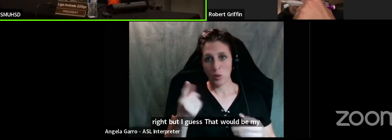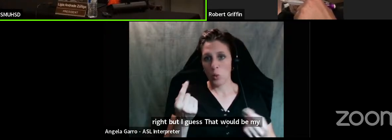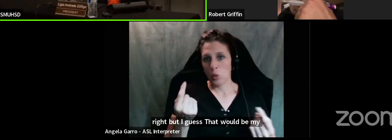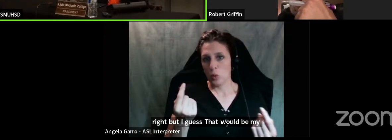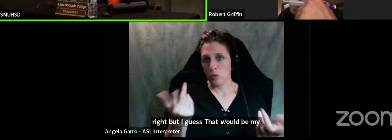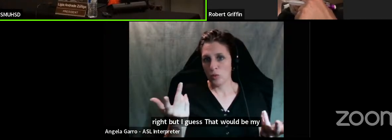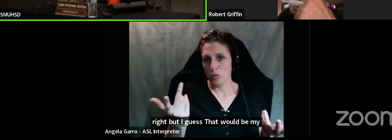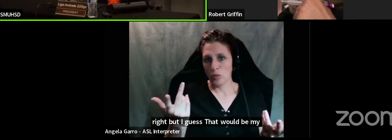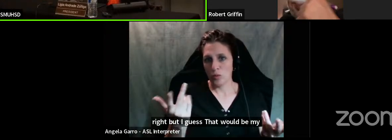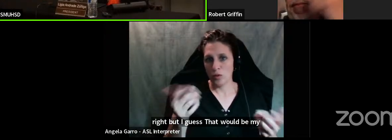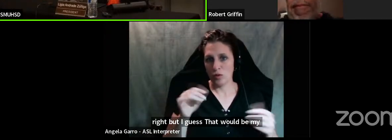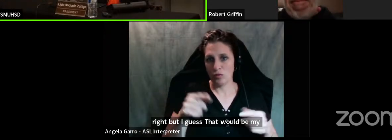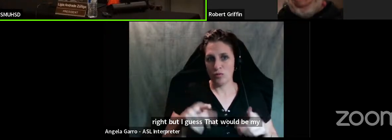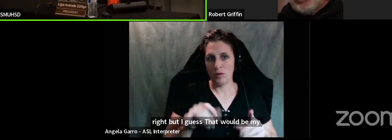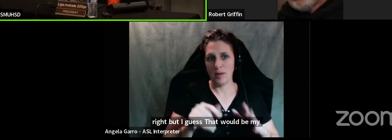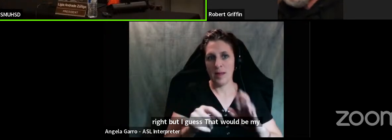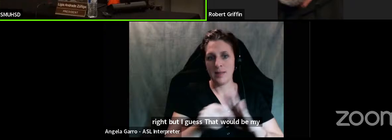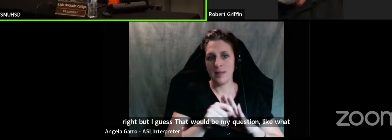do at that point?